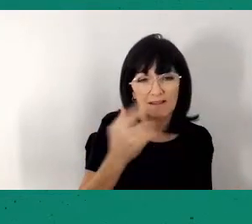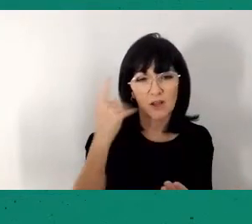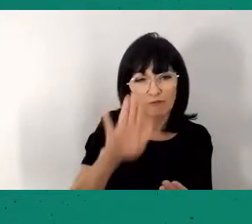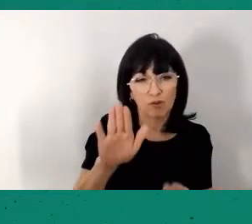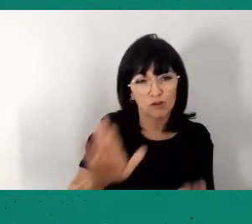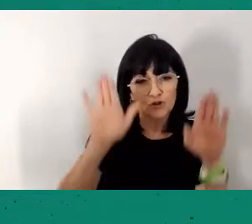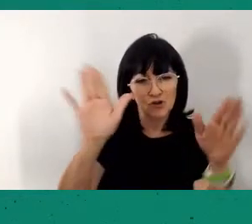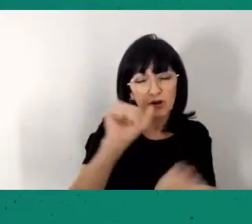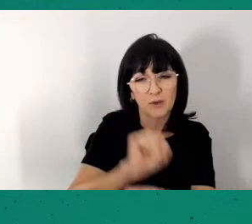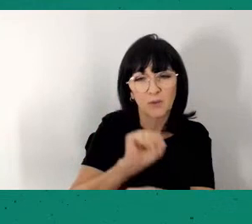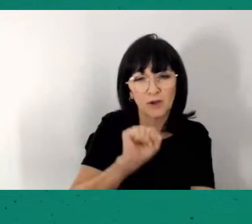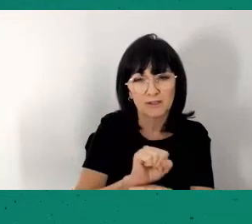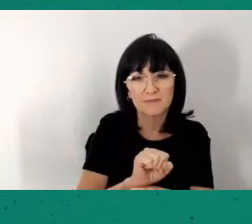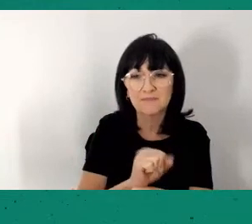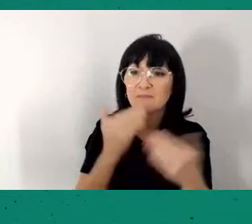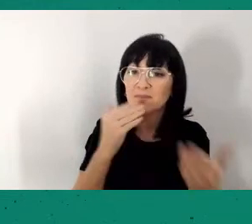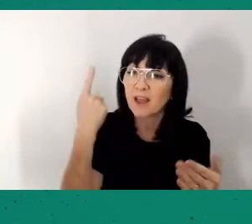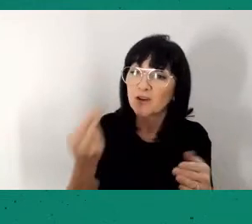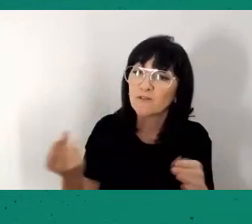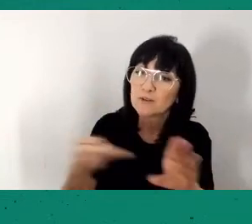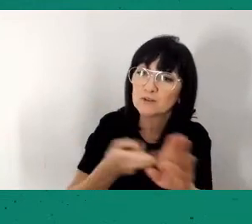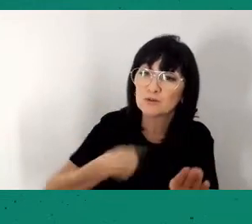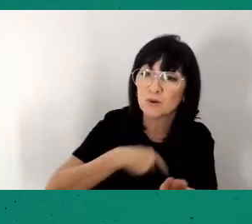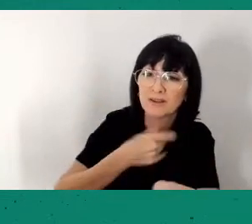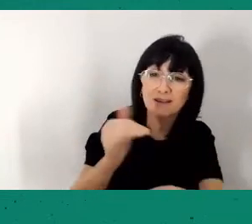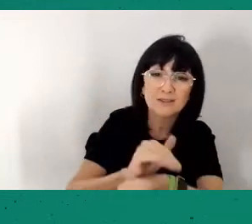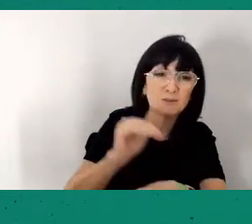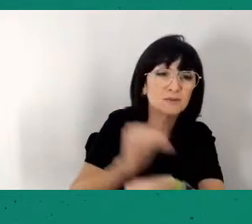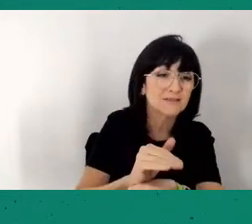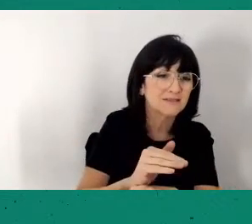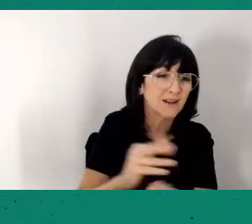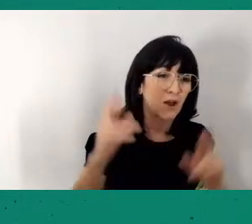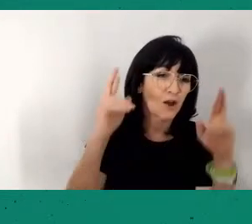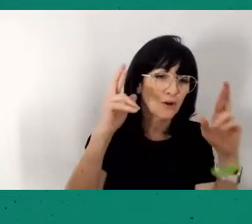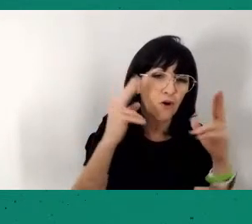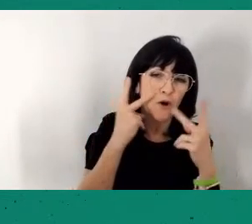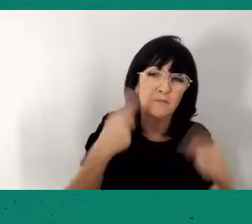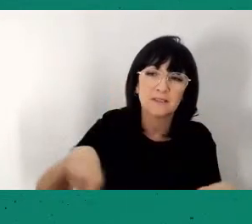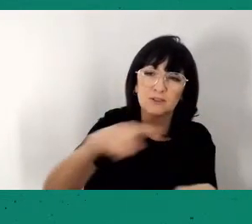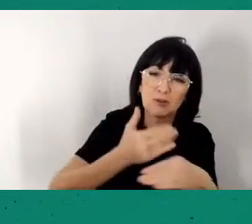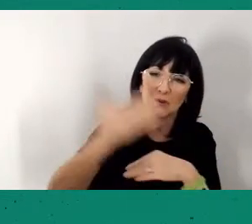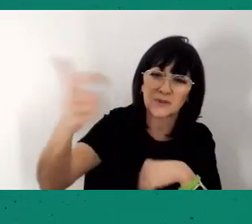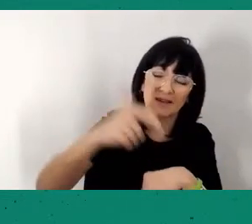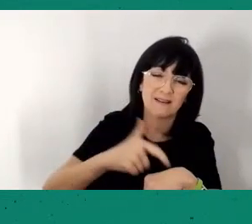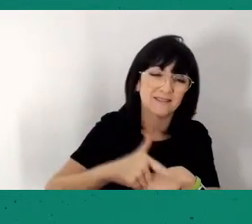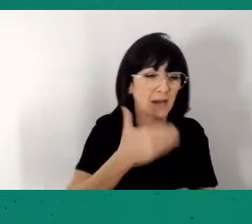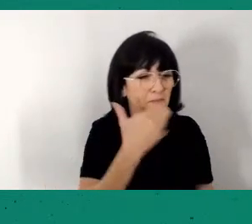work. Thanks for joining us. Hope to see you next time. Thank you for having us.